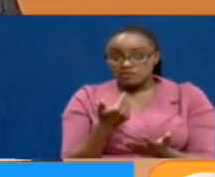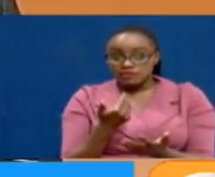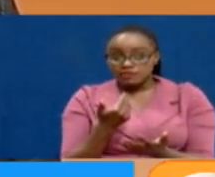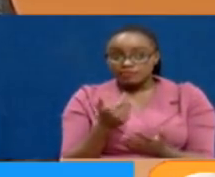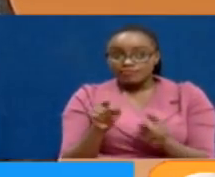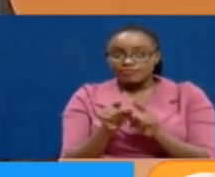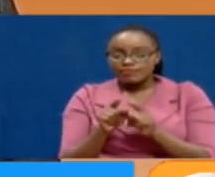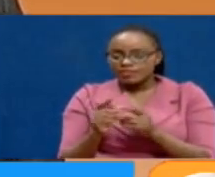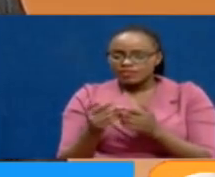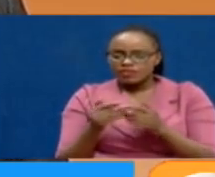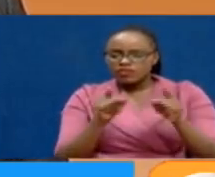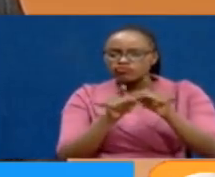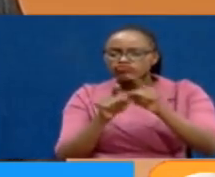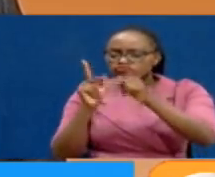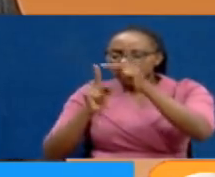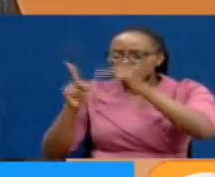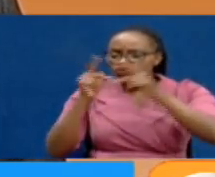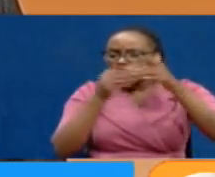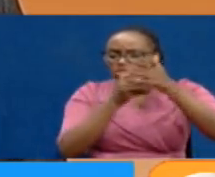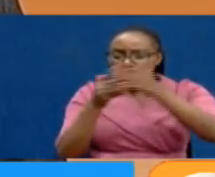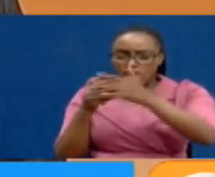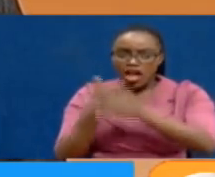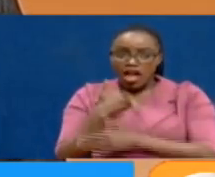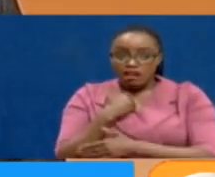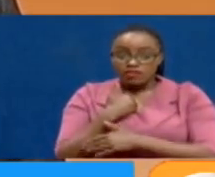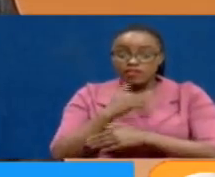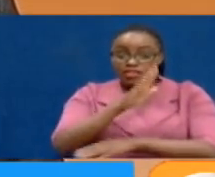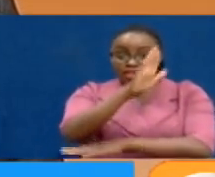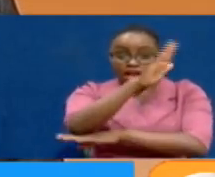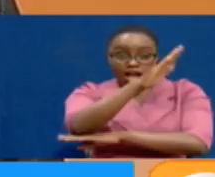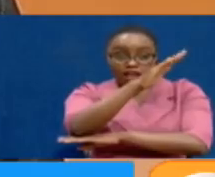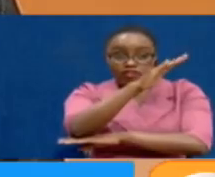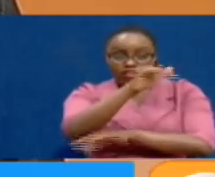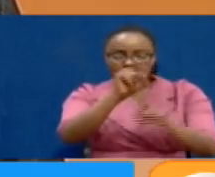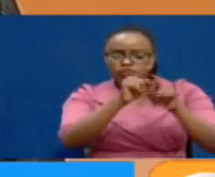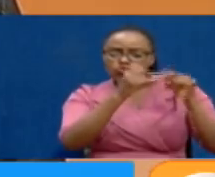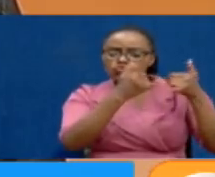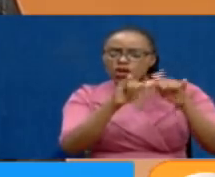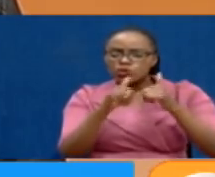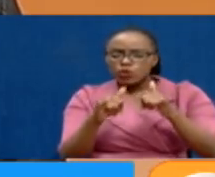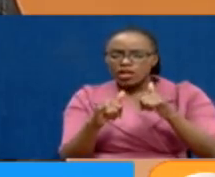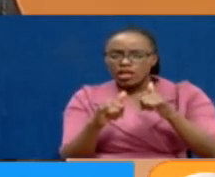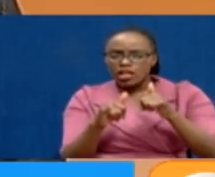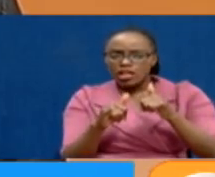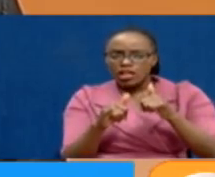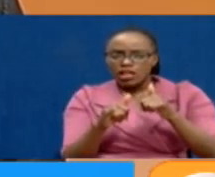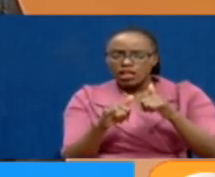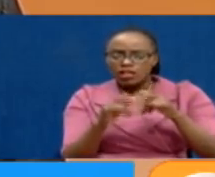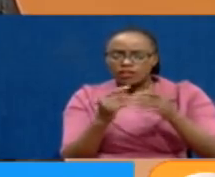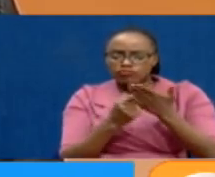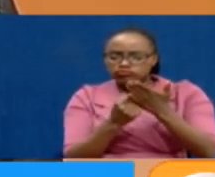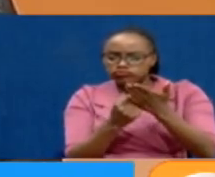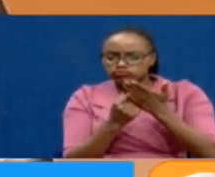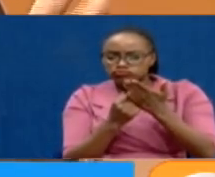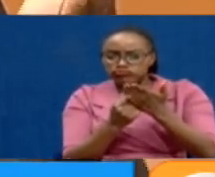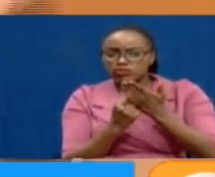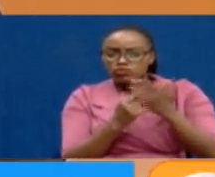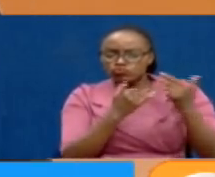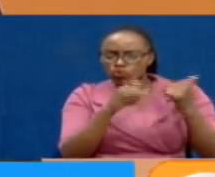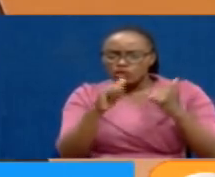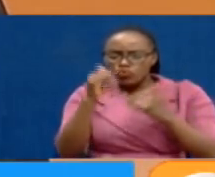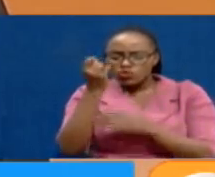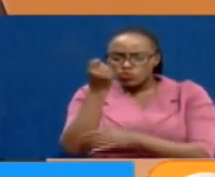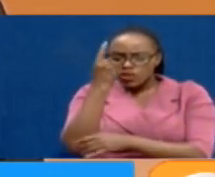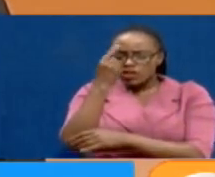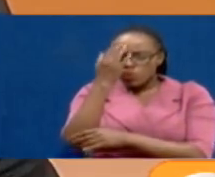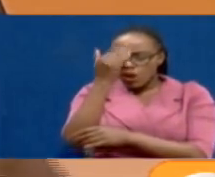locked down with a number of professionals in the afternoon, just trying to to get down to what are these protocols like.